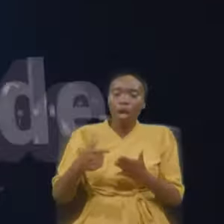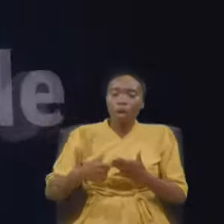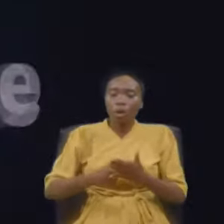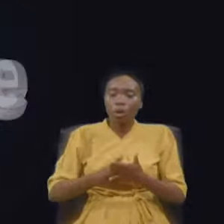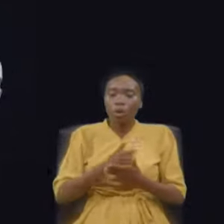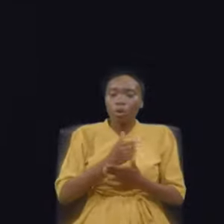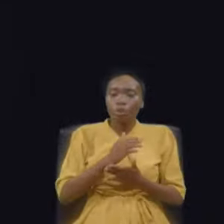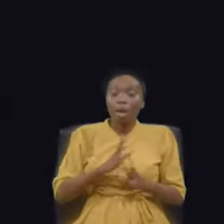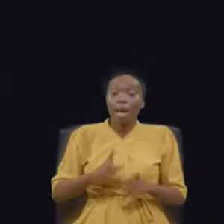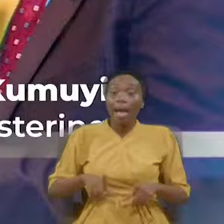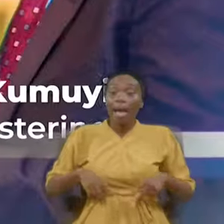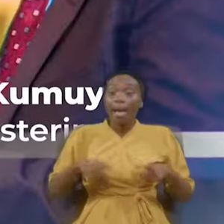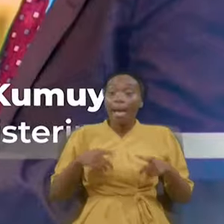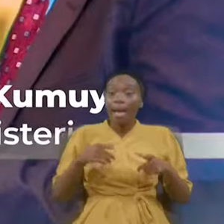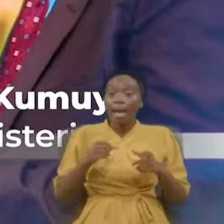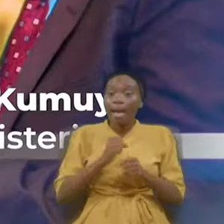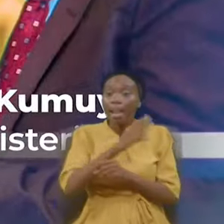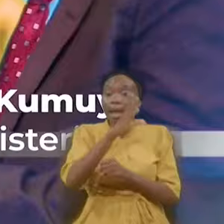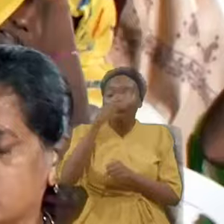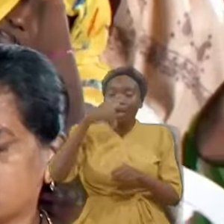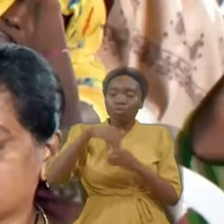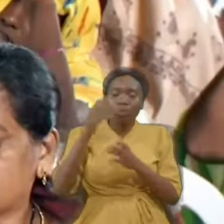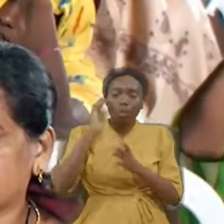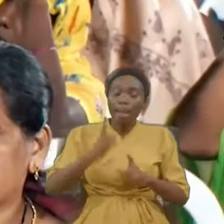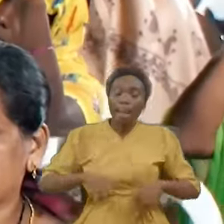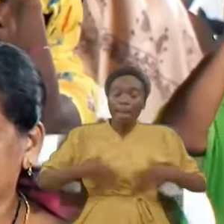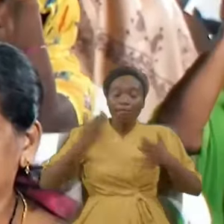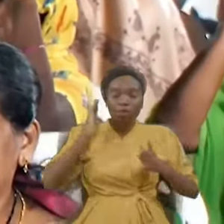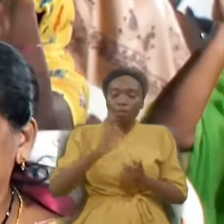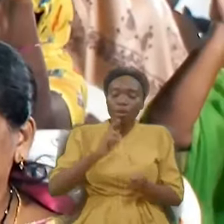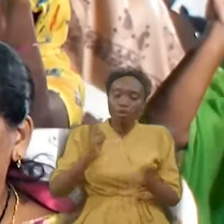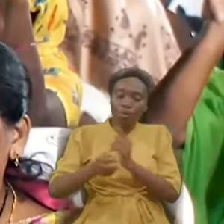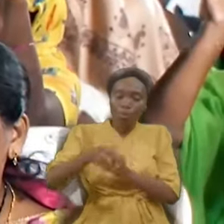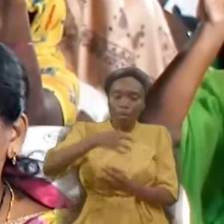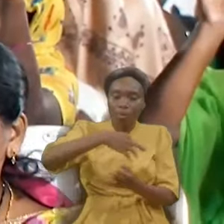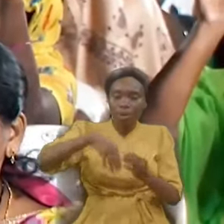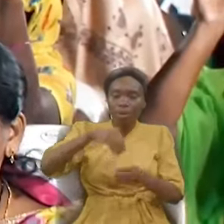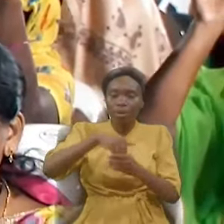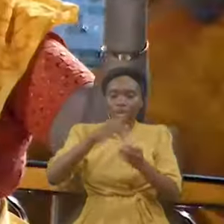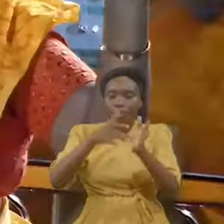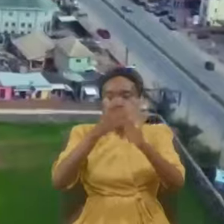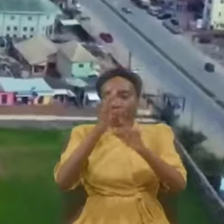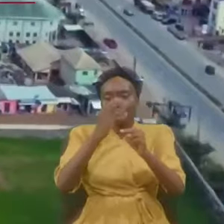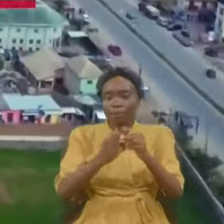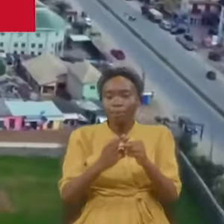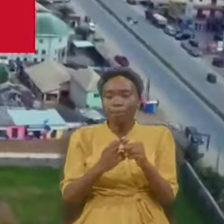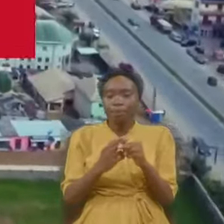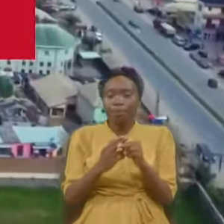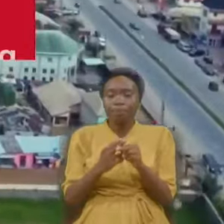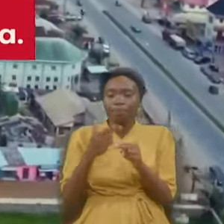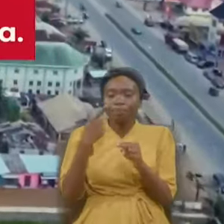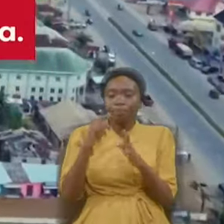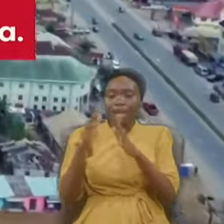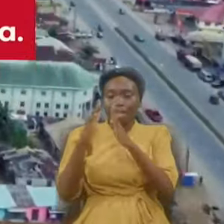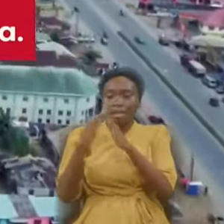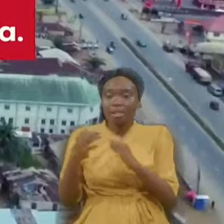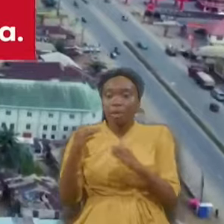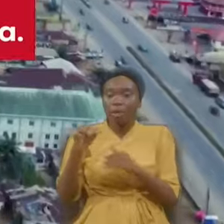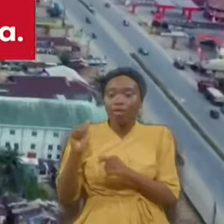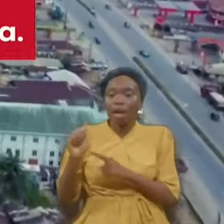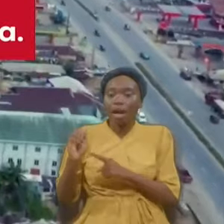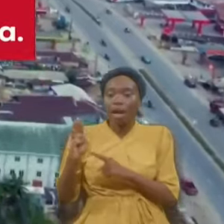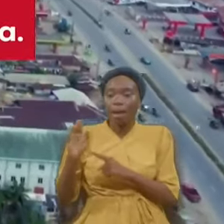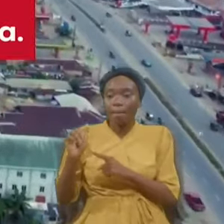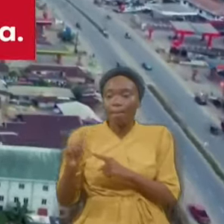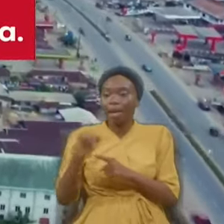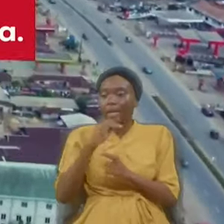gospel, lives will be turned around in Jesus' name. The city of Aba is